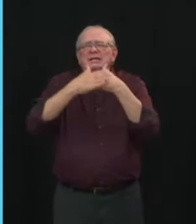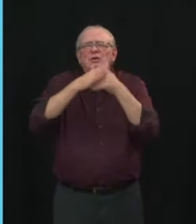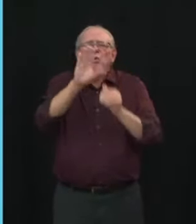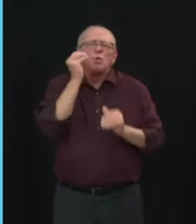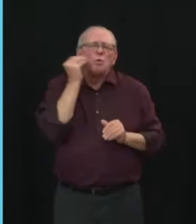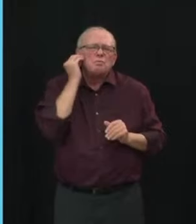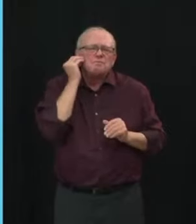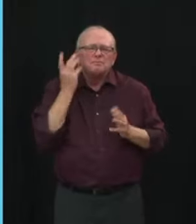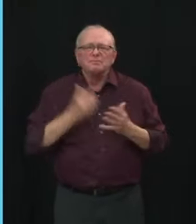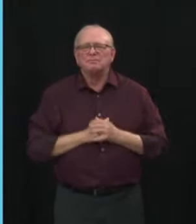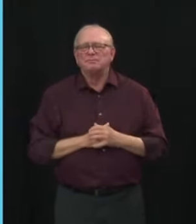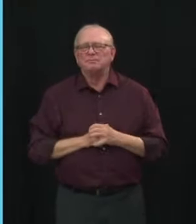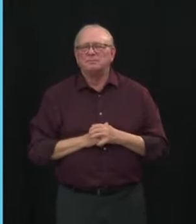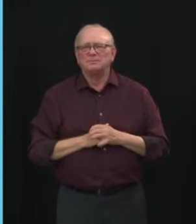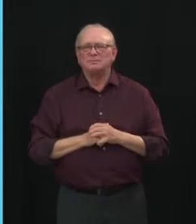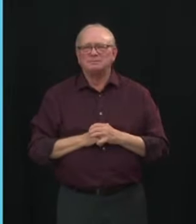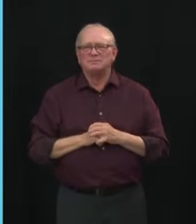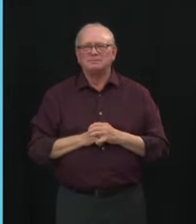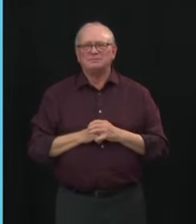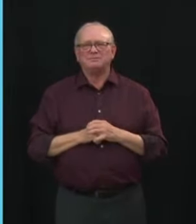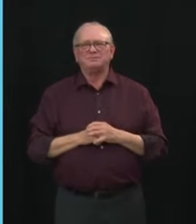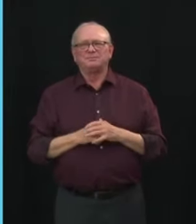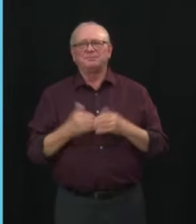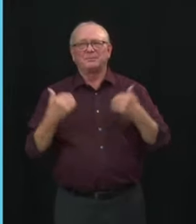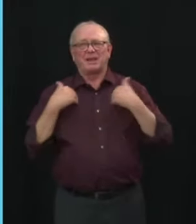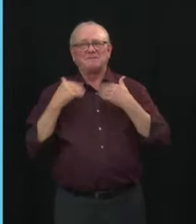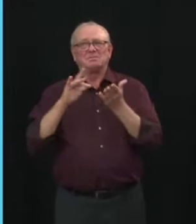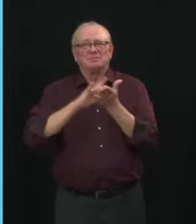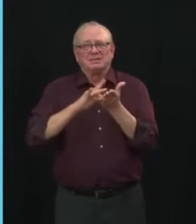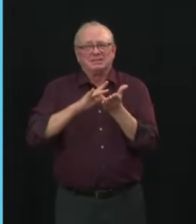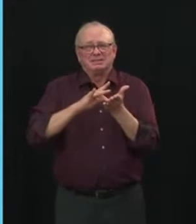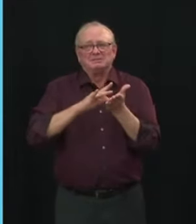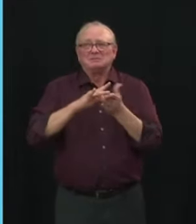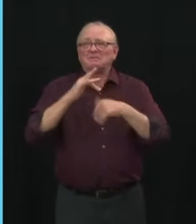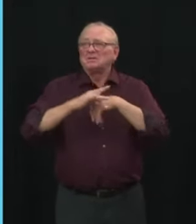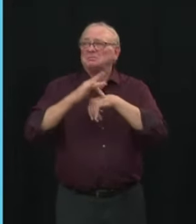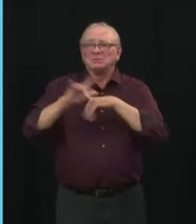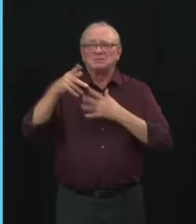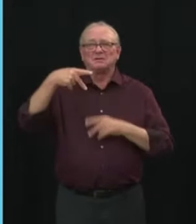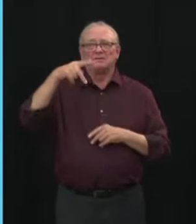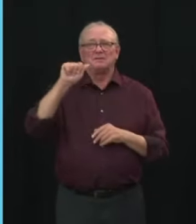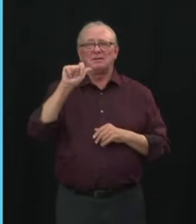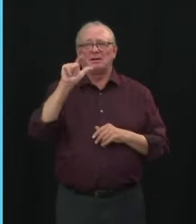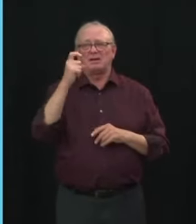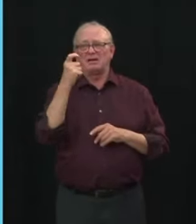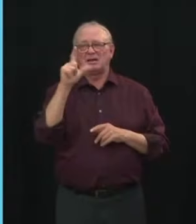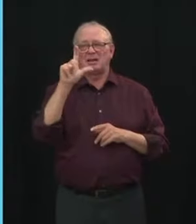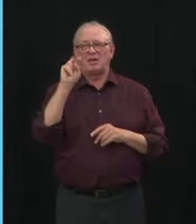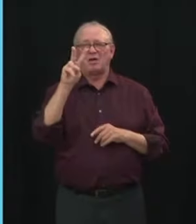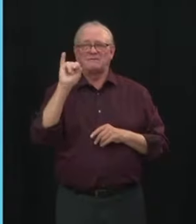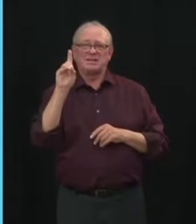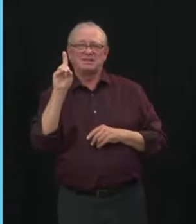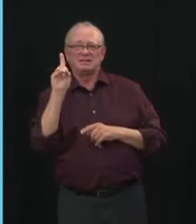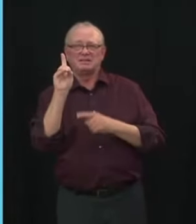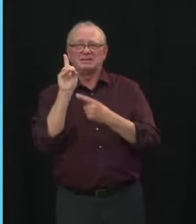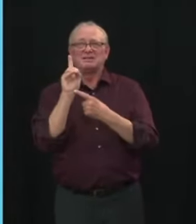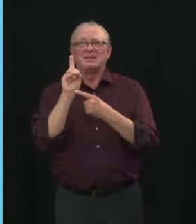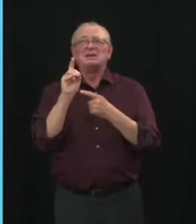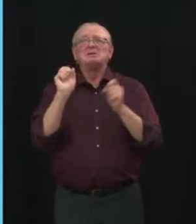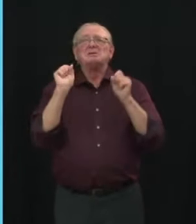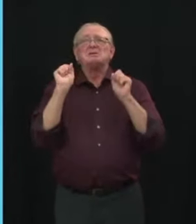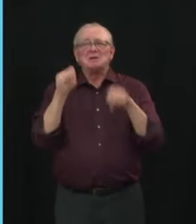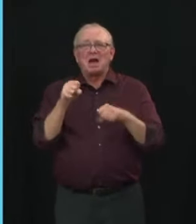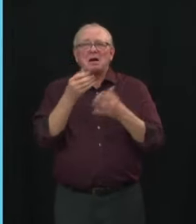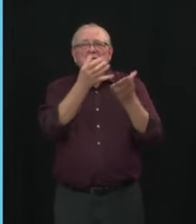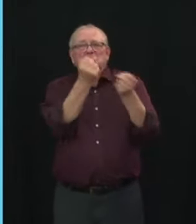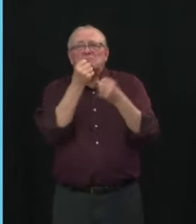well. Paxlovid is a pill-based treatment that can be taken at home, but early detection and treatment is key. It must